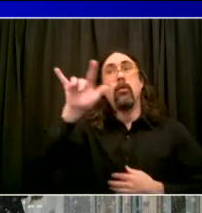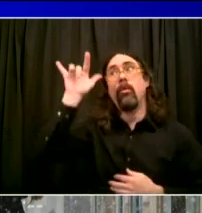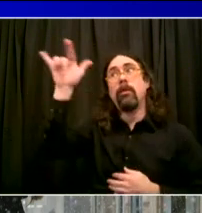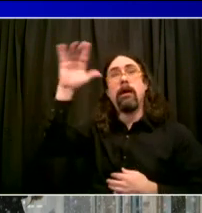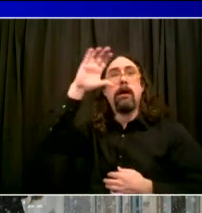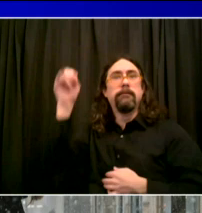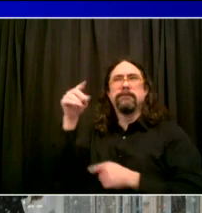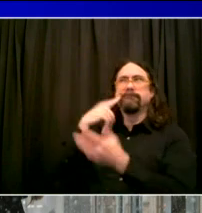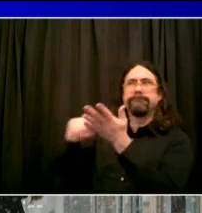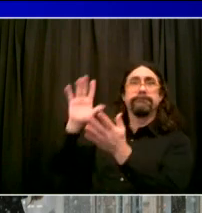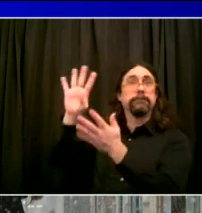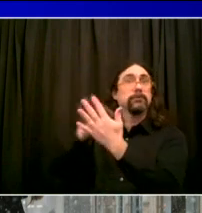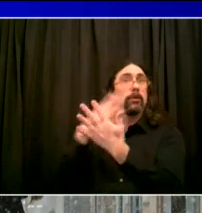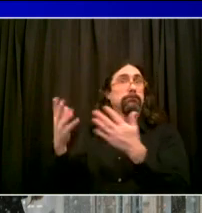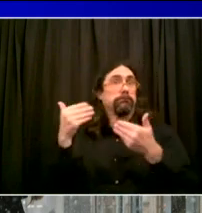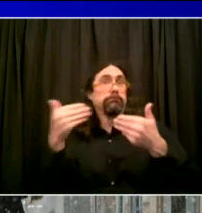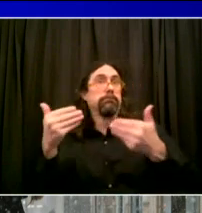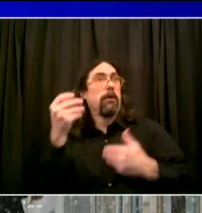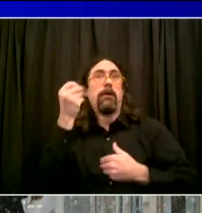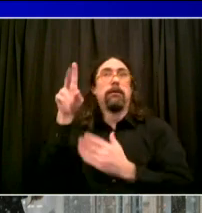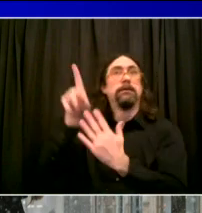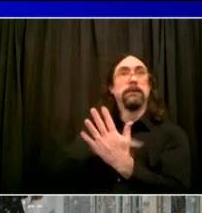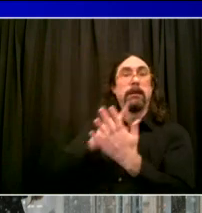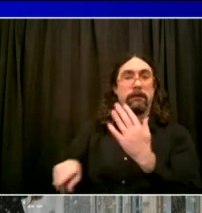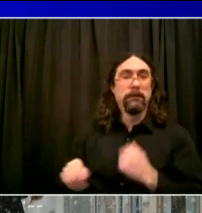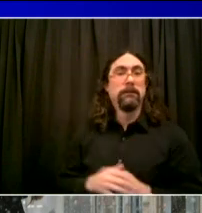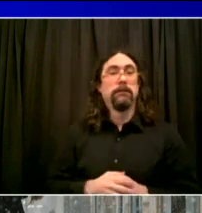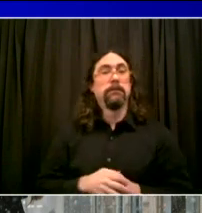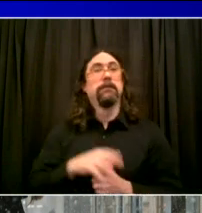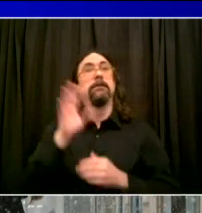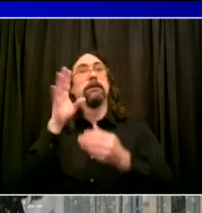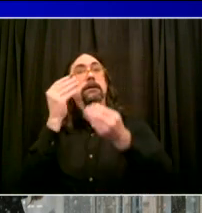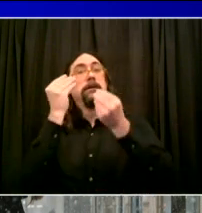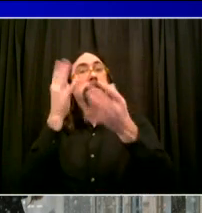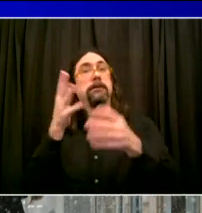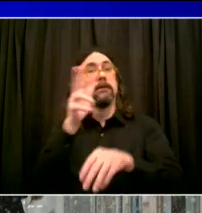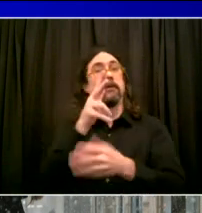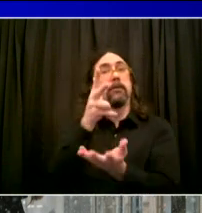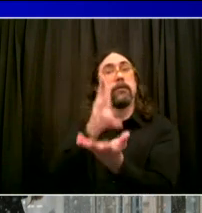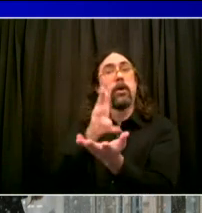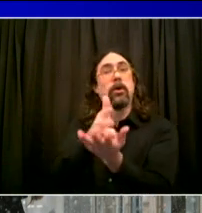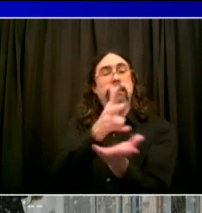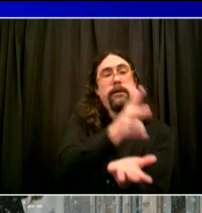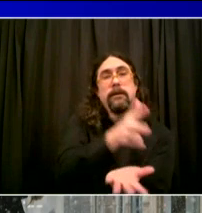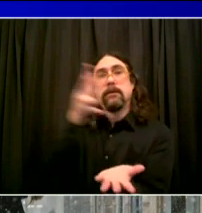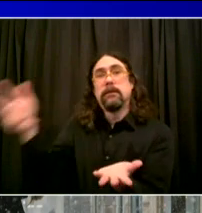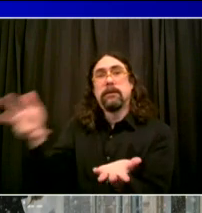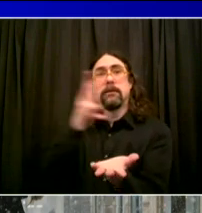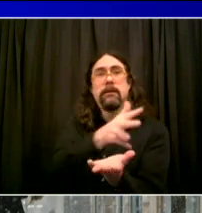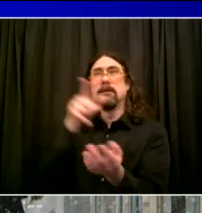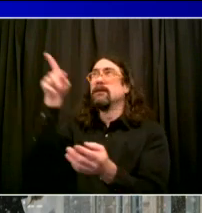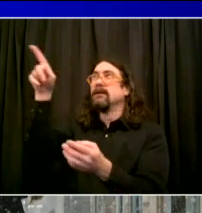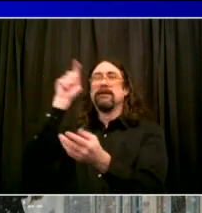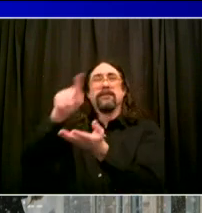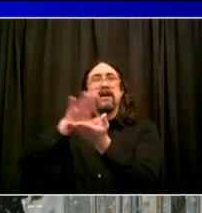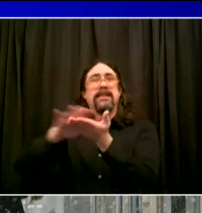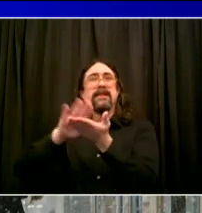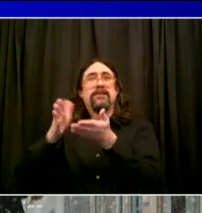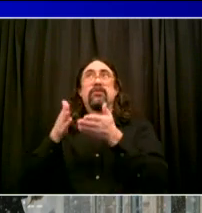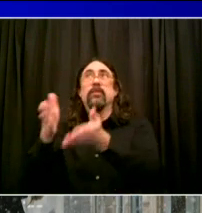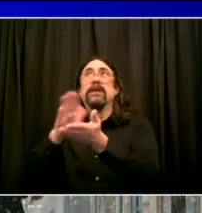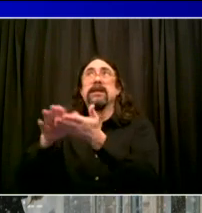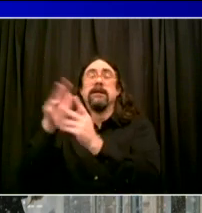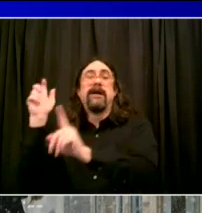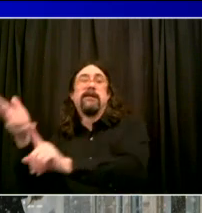Update on the Staten Island Ferry, operating now on a 30-minute schedule, every 30 minutes. And on the other ferries, C Street